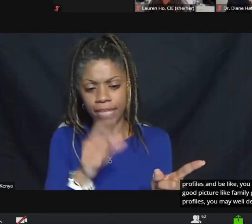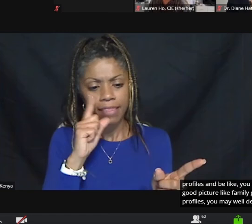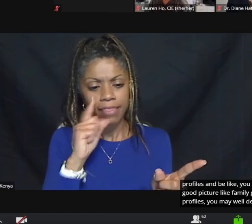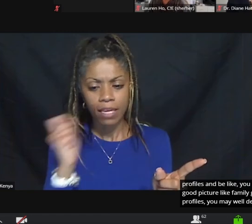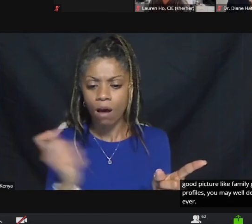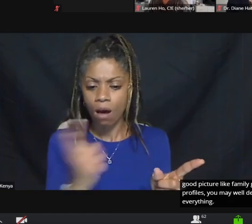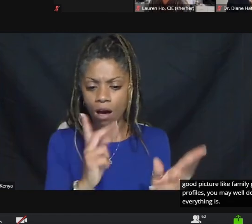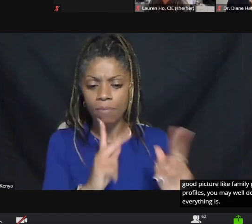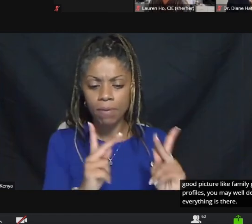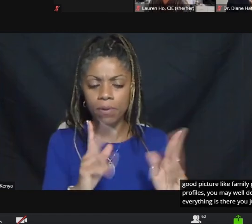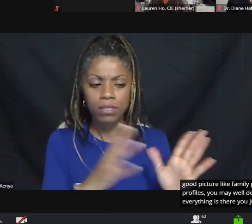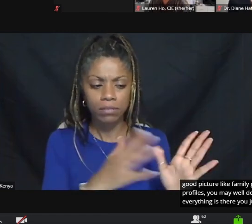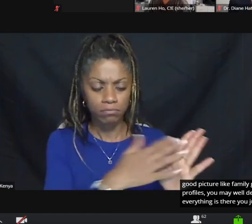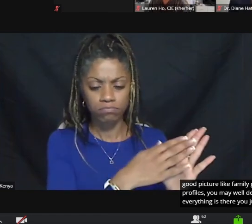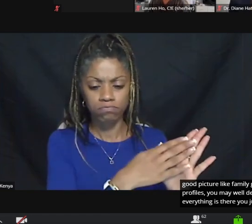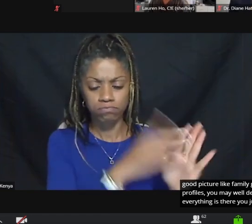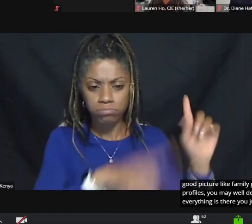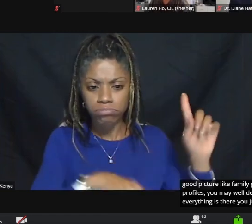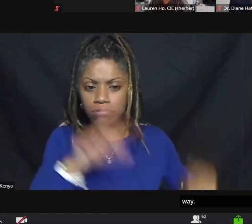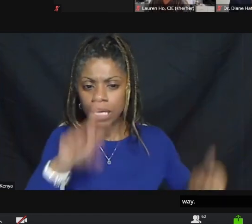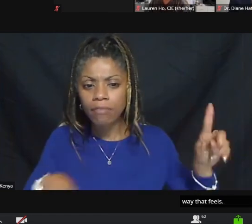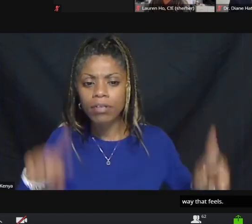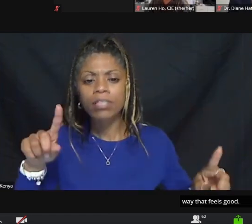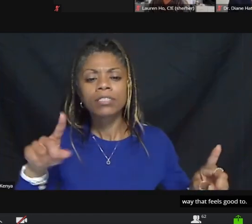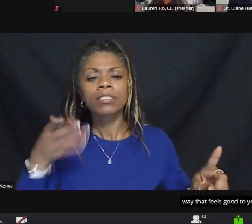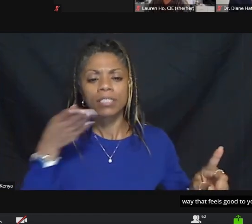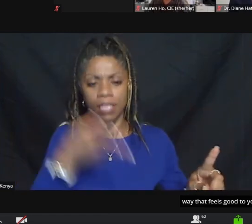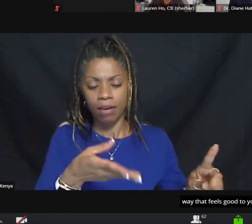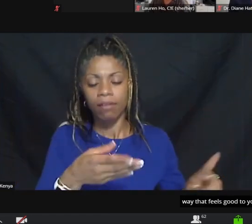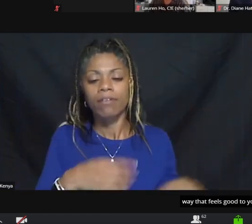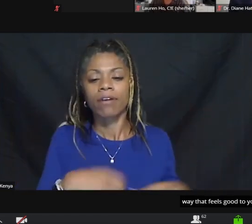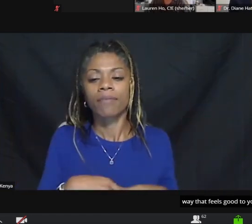that everything is there. You just need to organize it in a way that feels good to you.